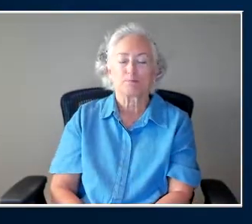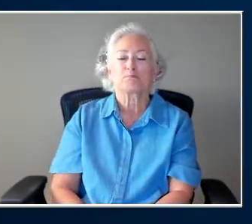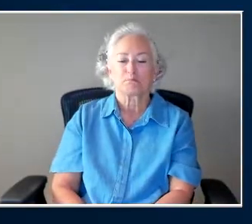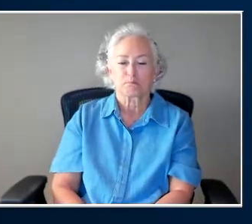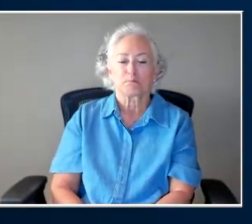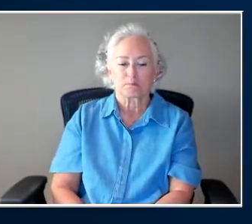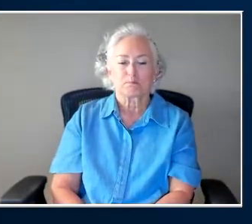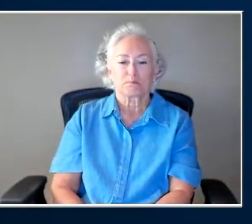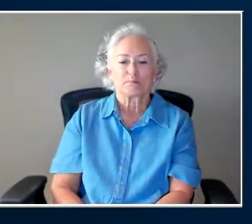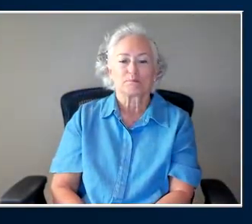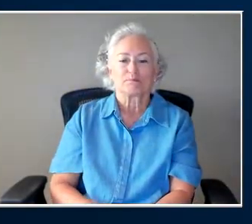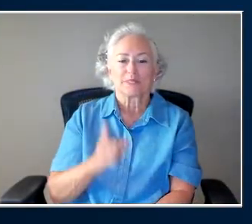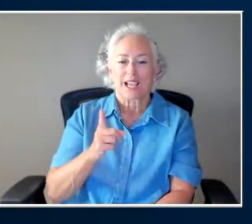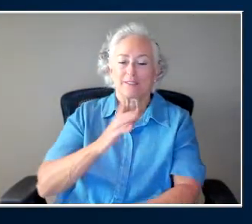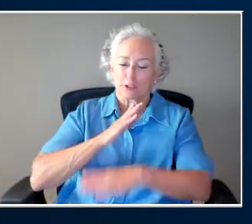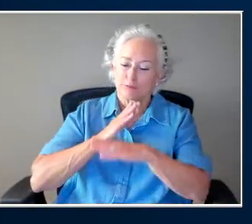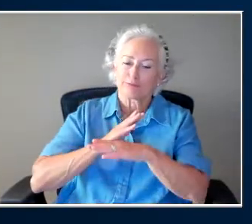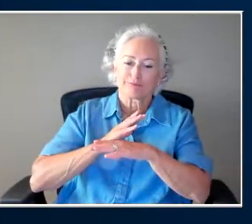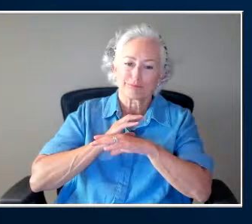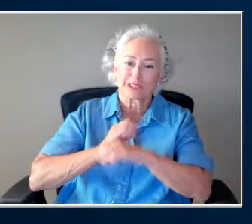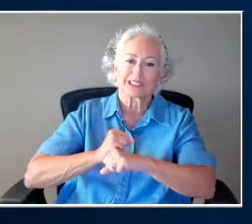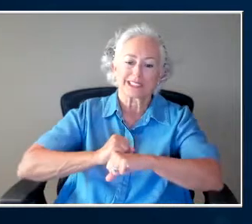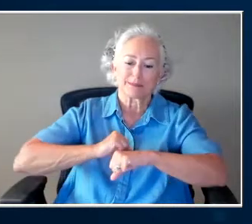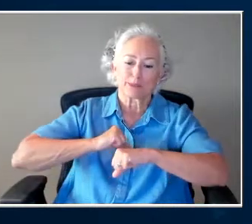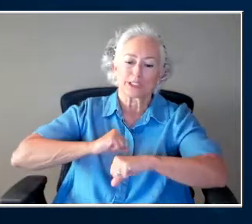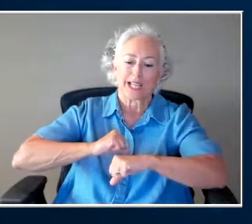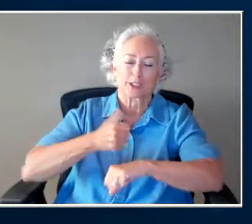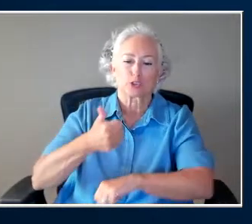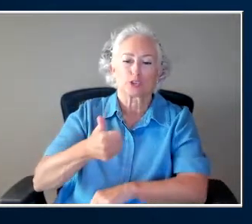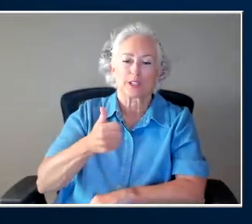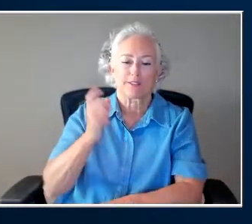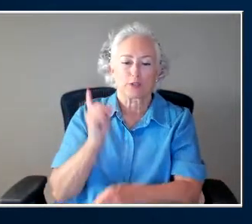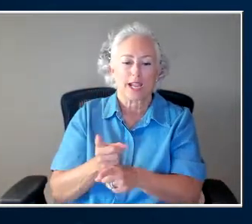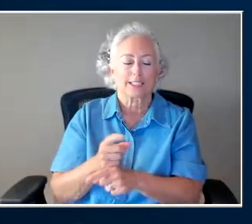just got to protect yourself. Get through it how you can. We have a question from